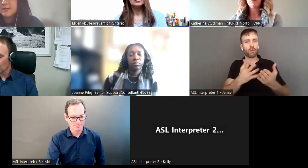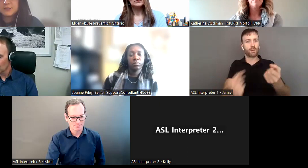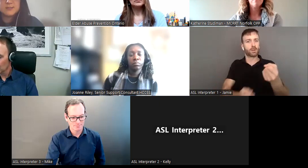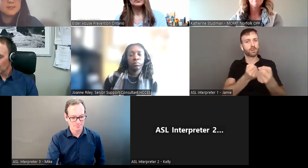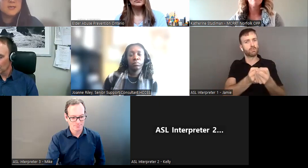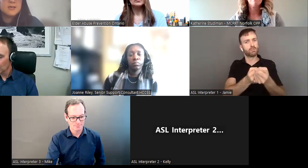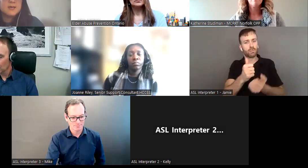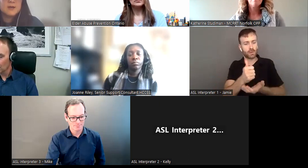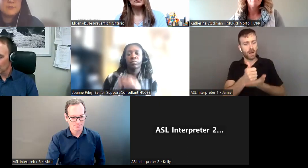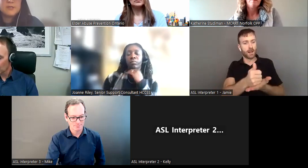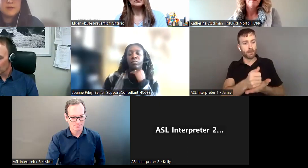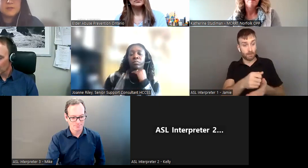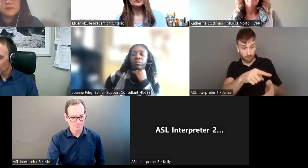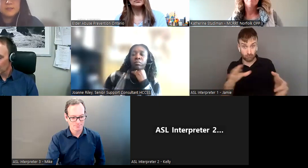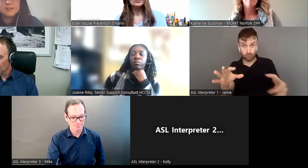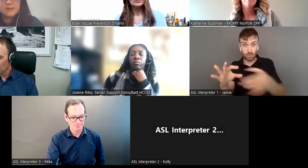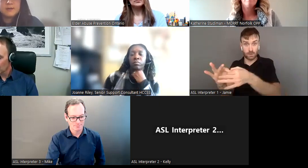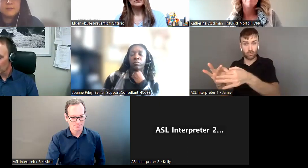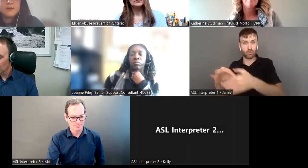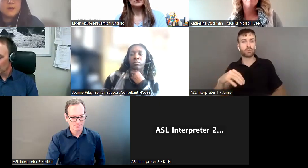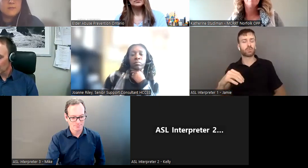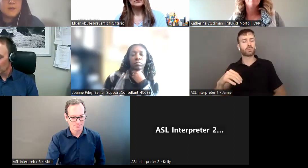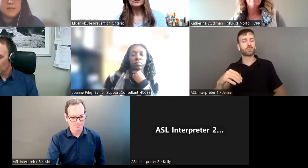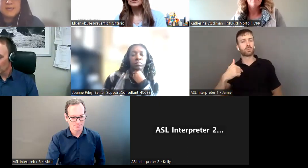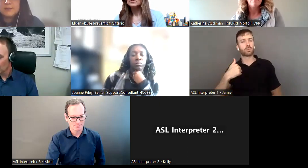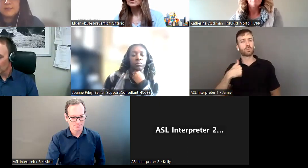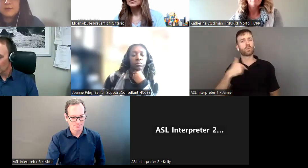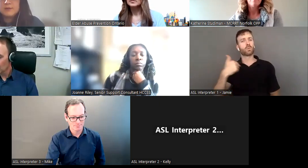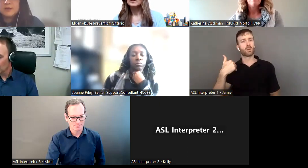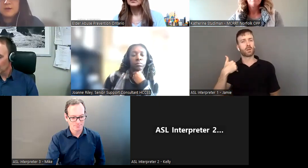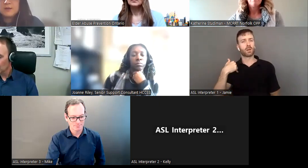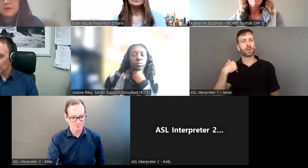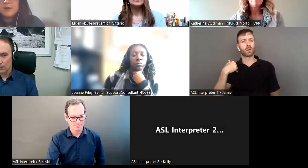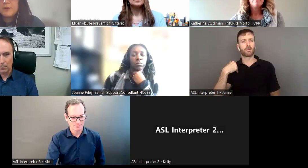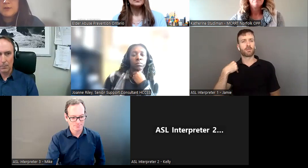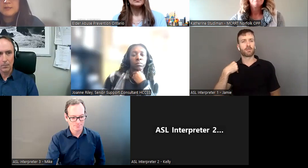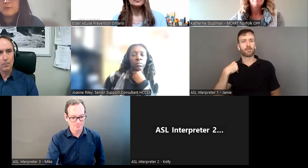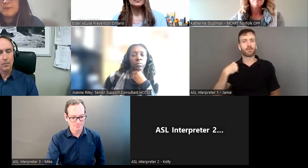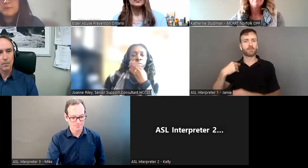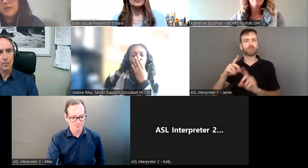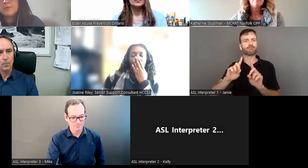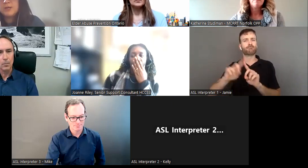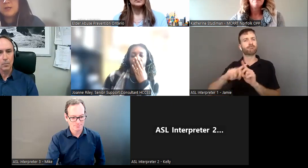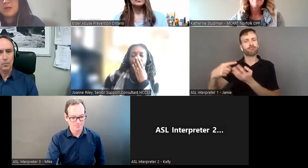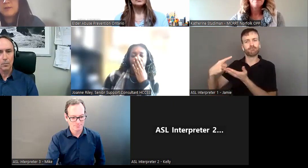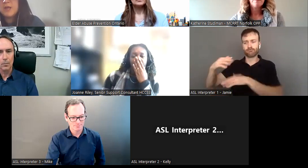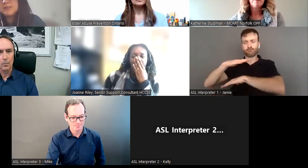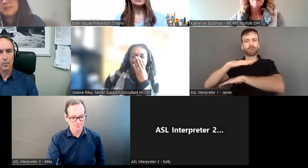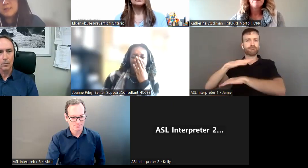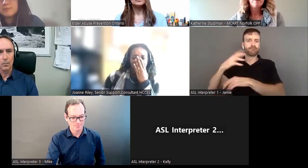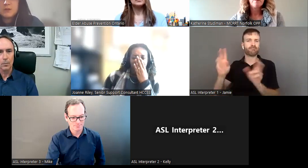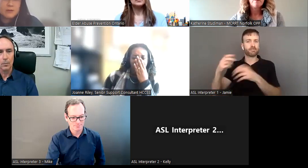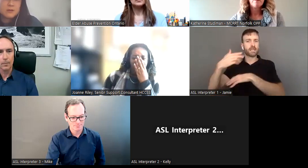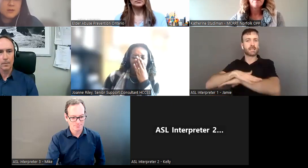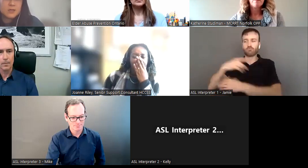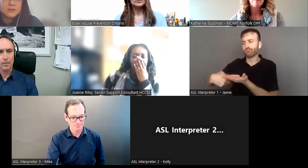those connections. We do have different meeting tables that we do talk about clients where people can bring, agencies